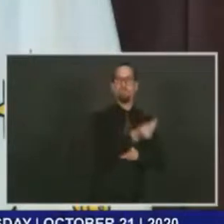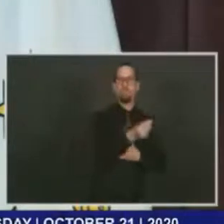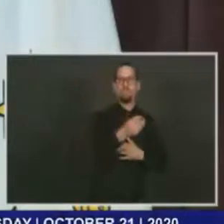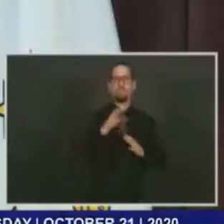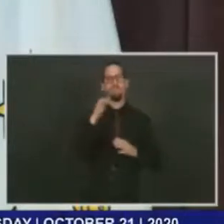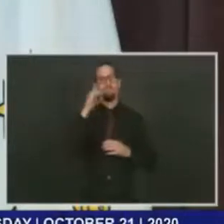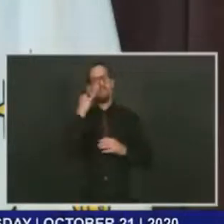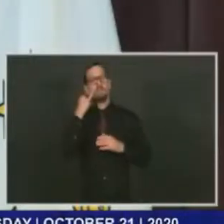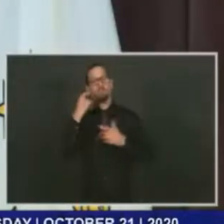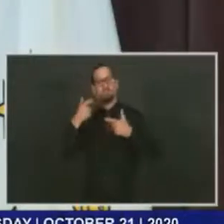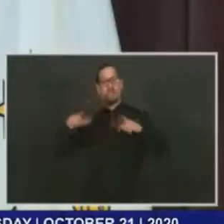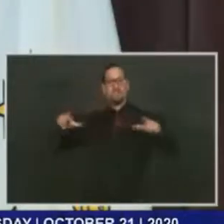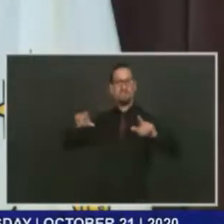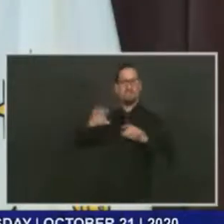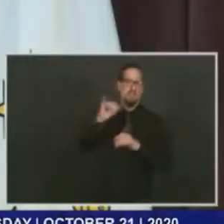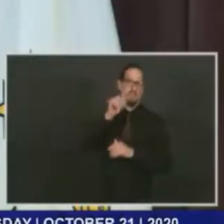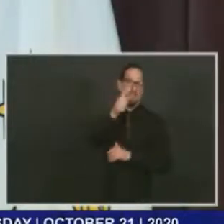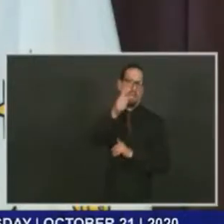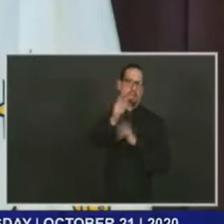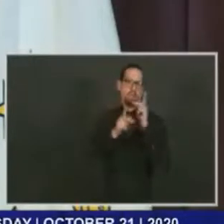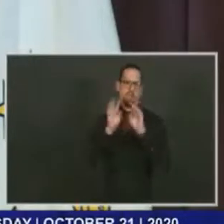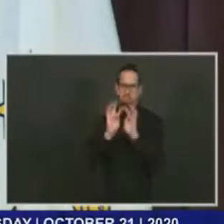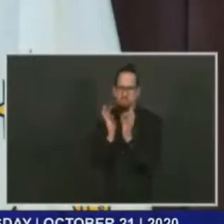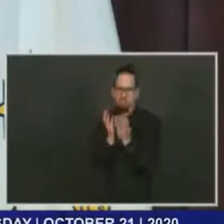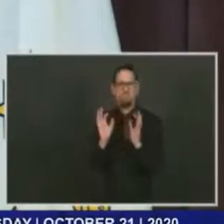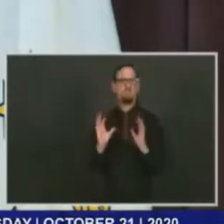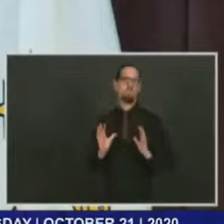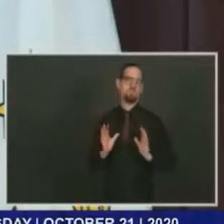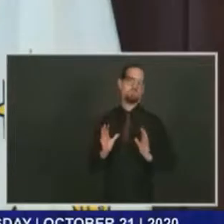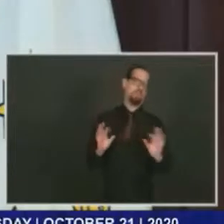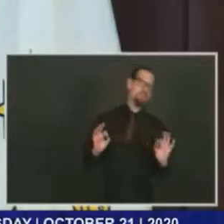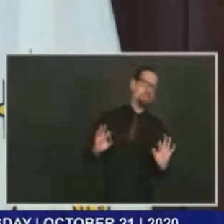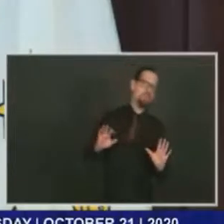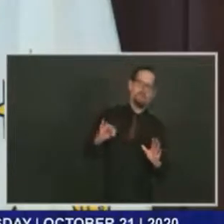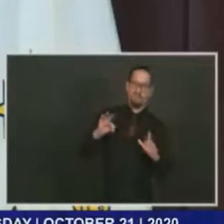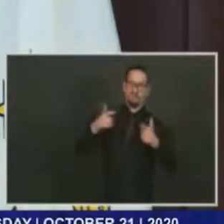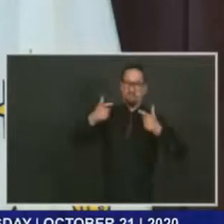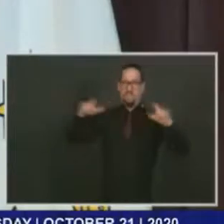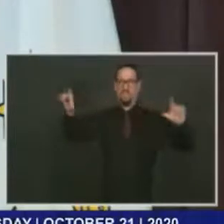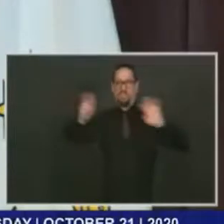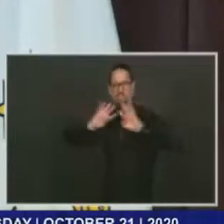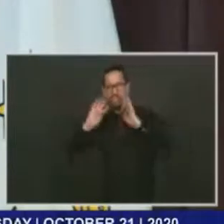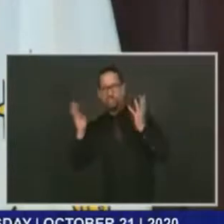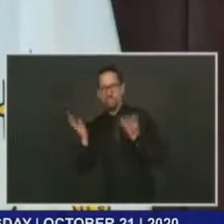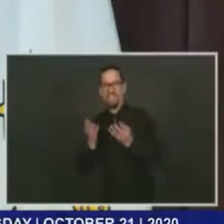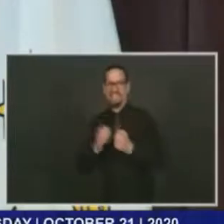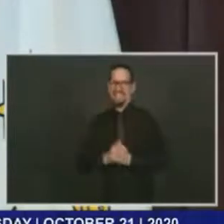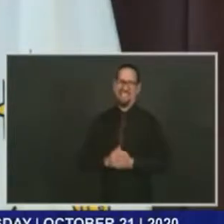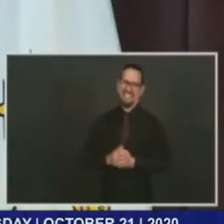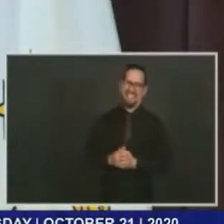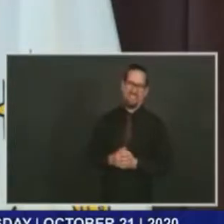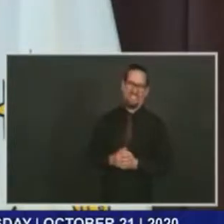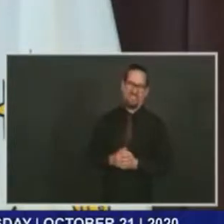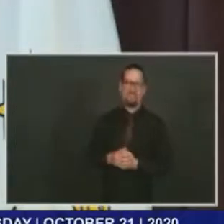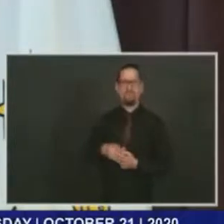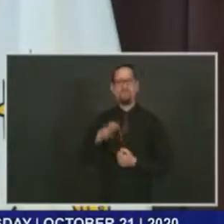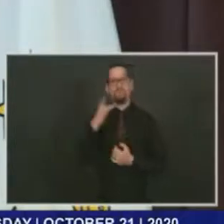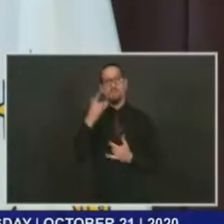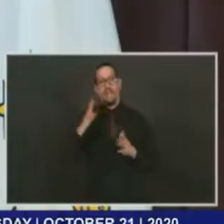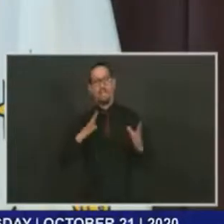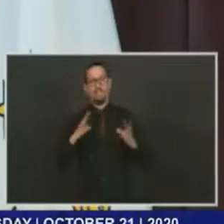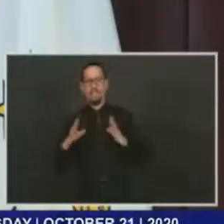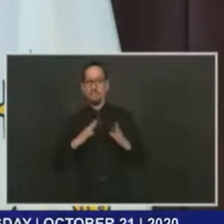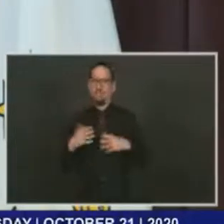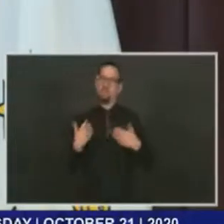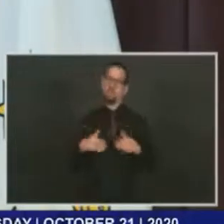likely coronavirus transmission is to occur. And particularly because for the holidays, you will be engaging with people that you